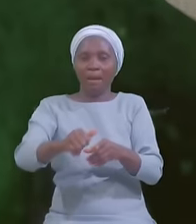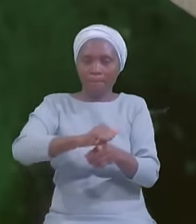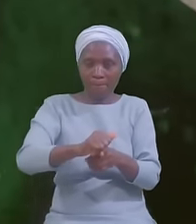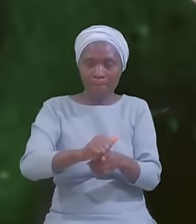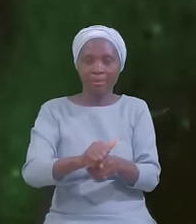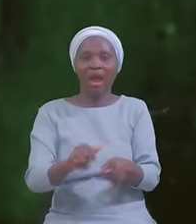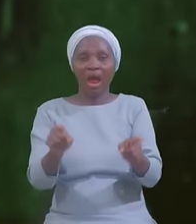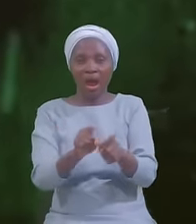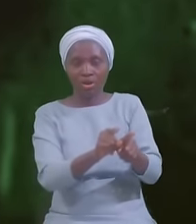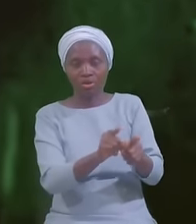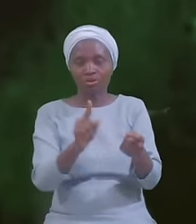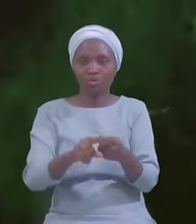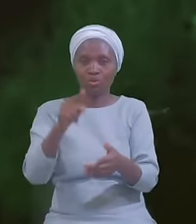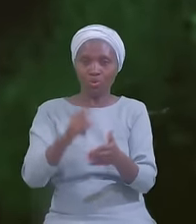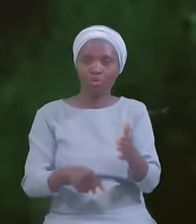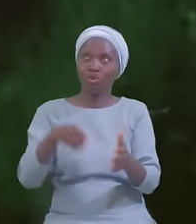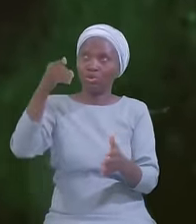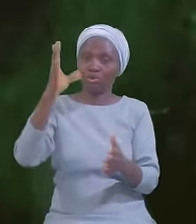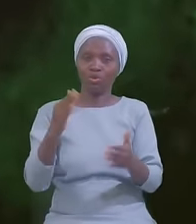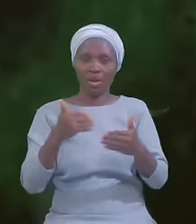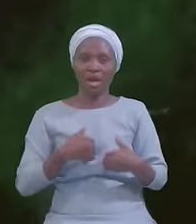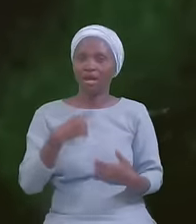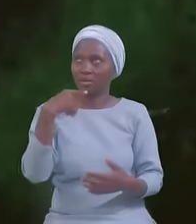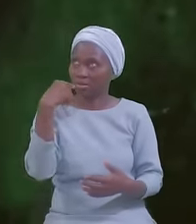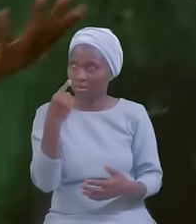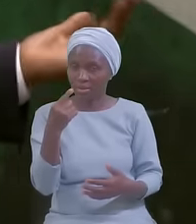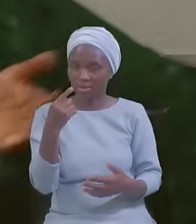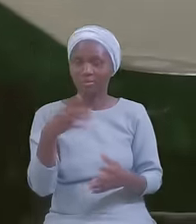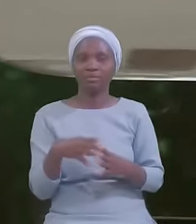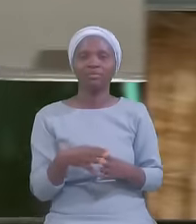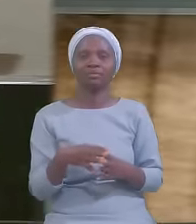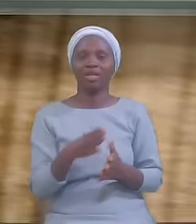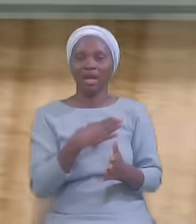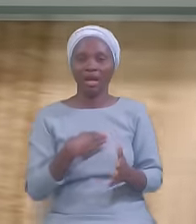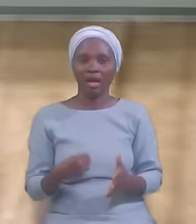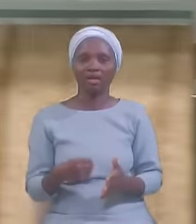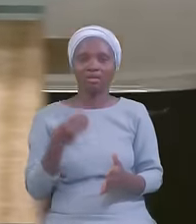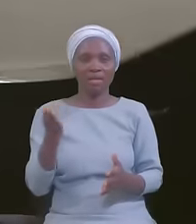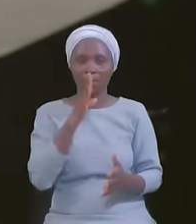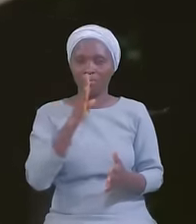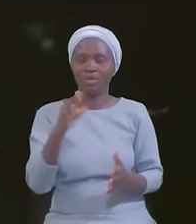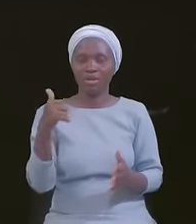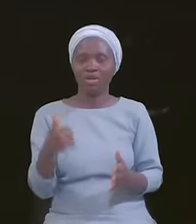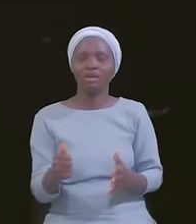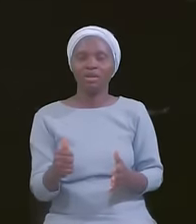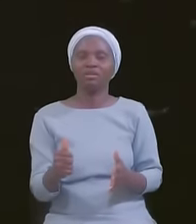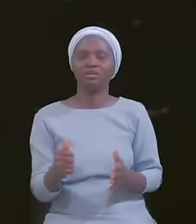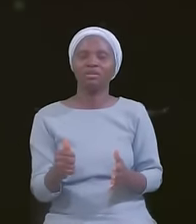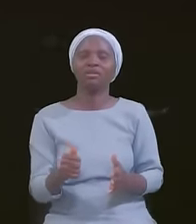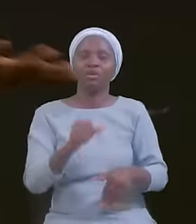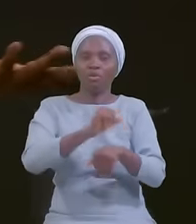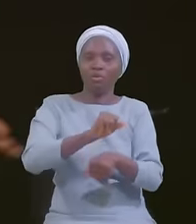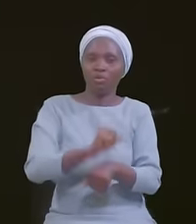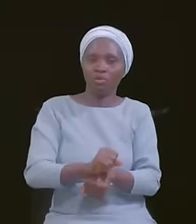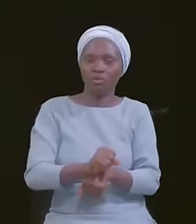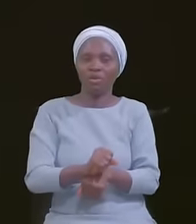to what God has said. And there will be a performance. There will be